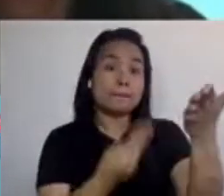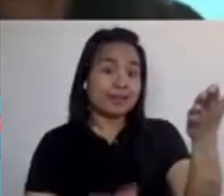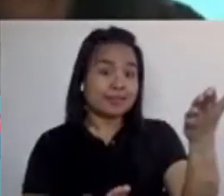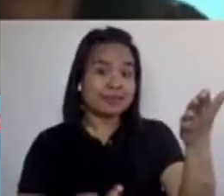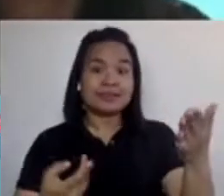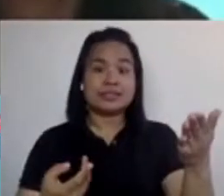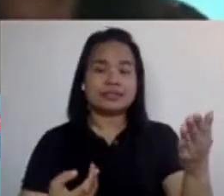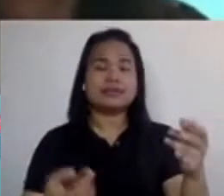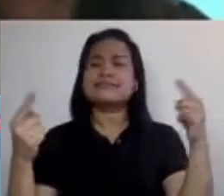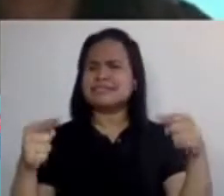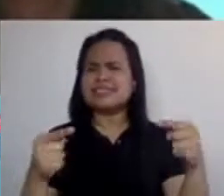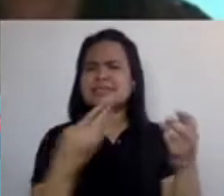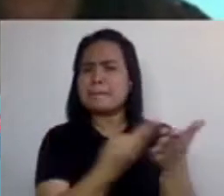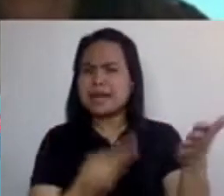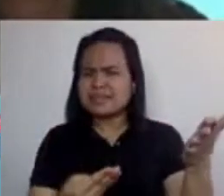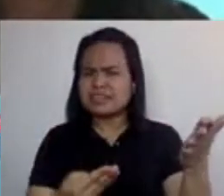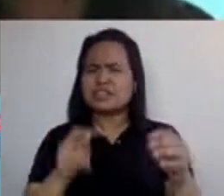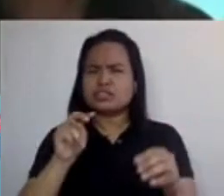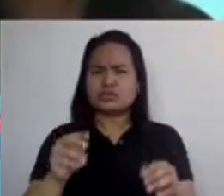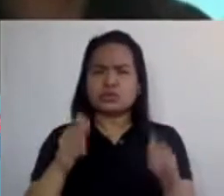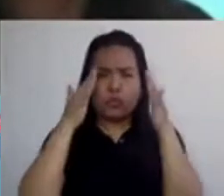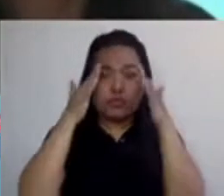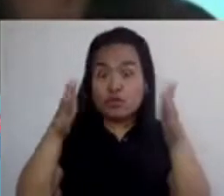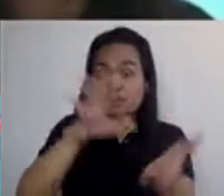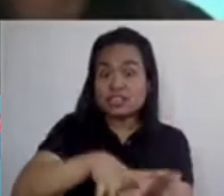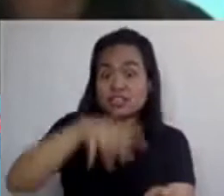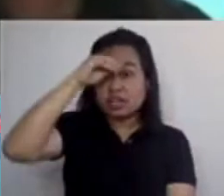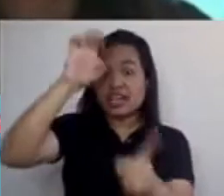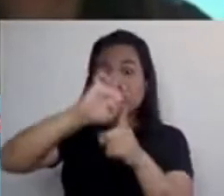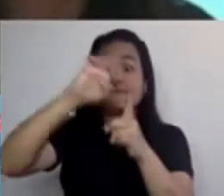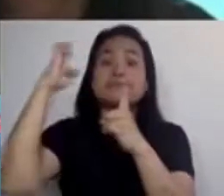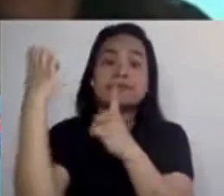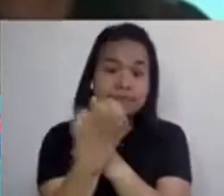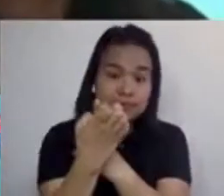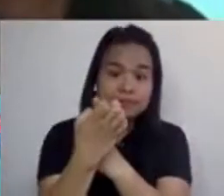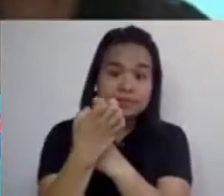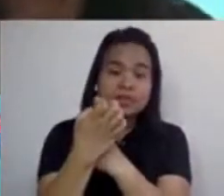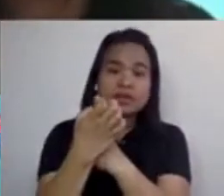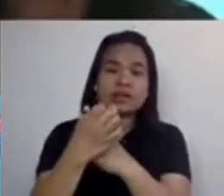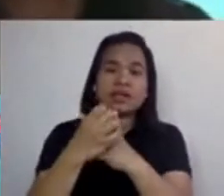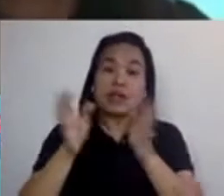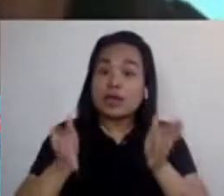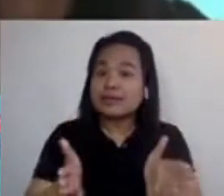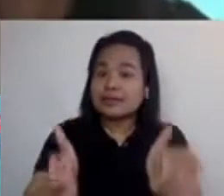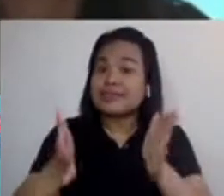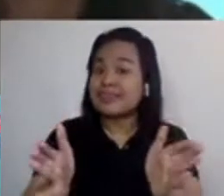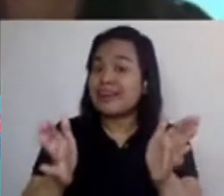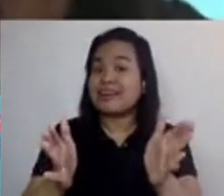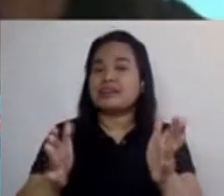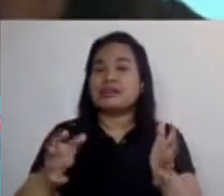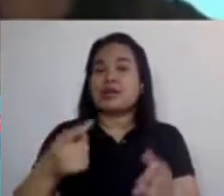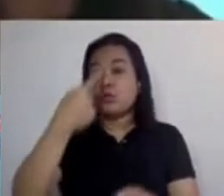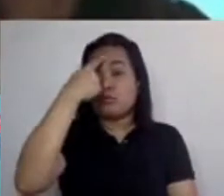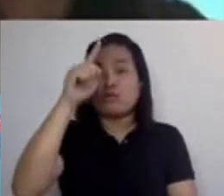should highlight that the learning environment that was nurturing and inspiring to learners, and that it resulted